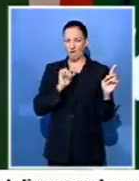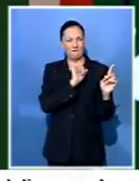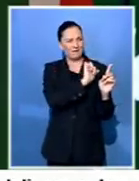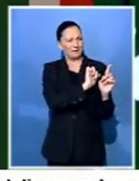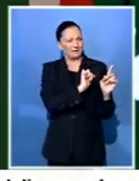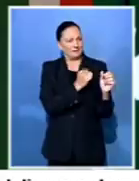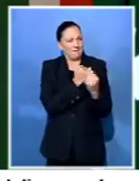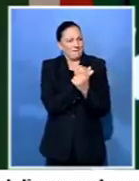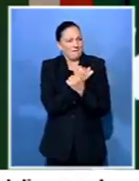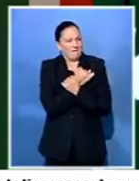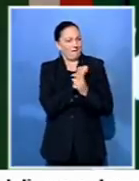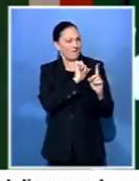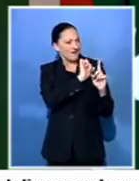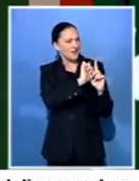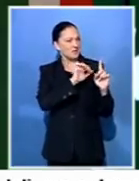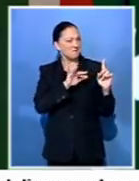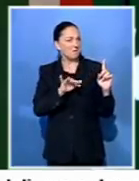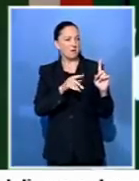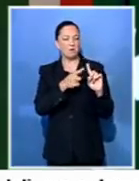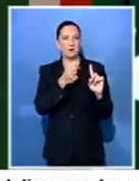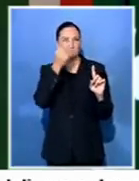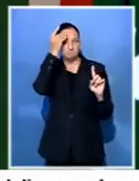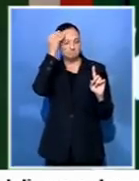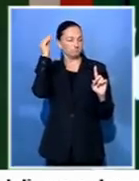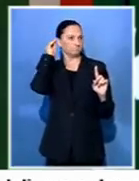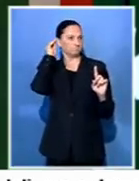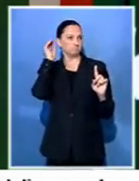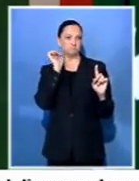his people was foremost in his mind.